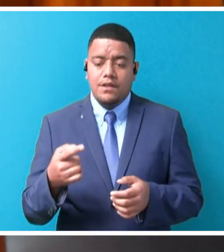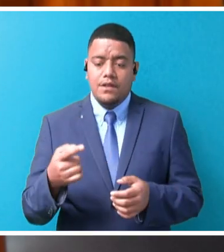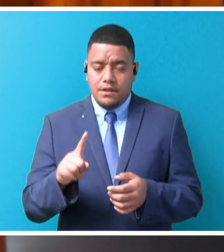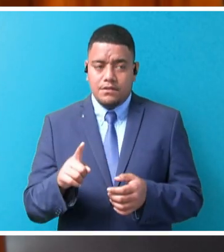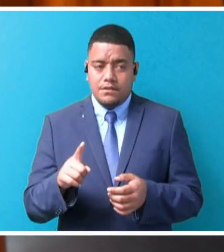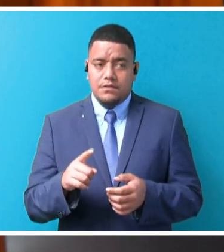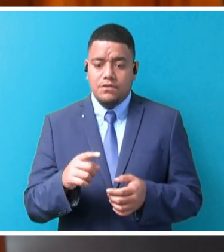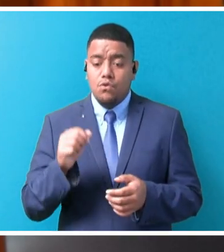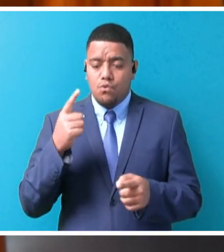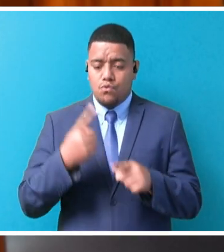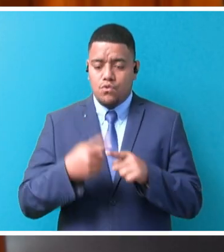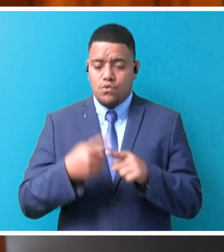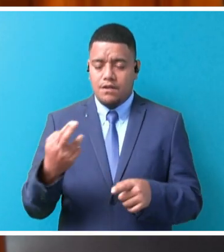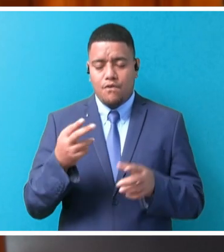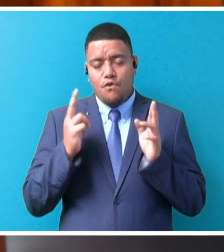quick return to normalcy.